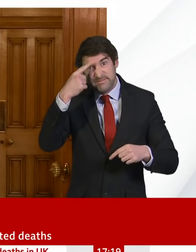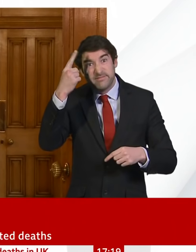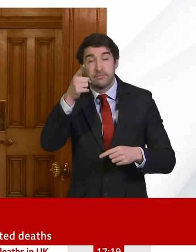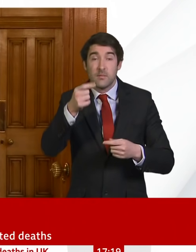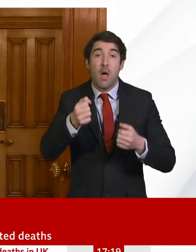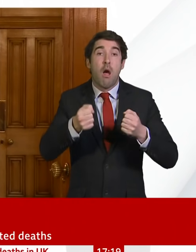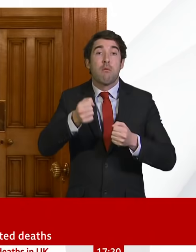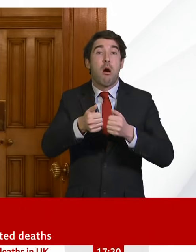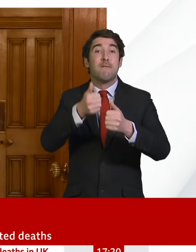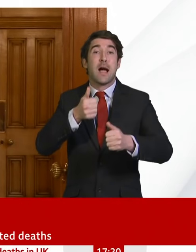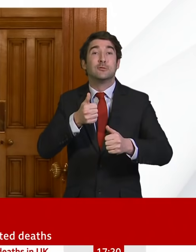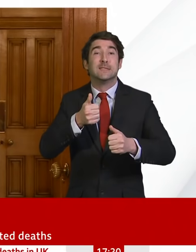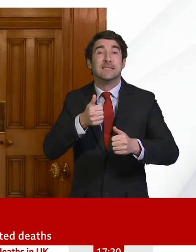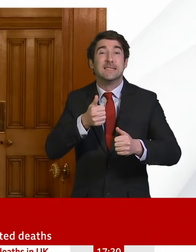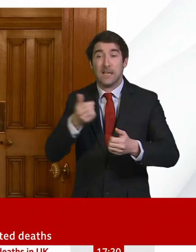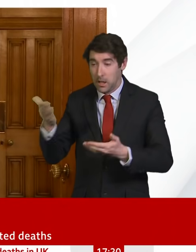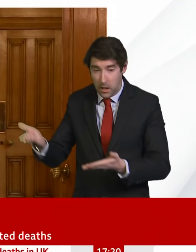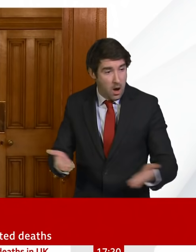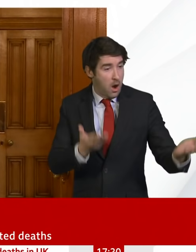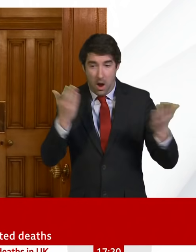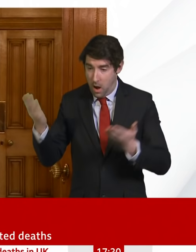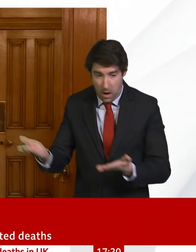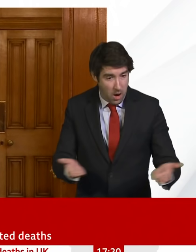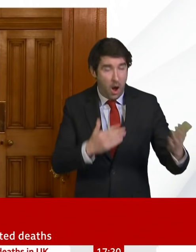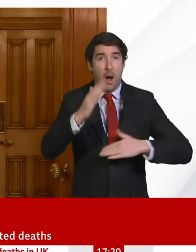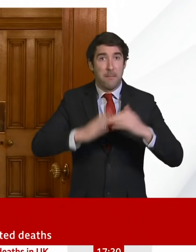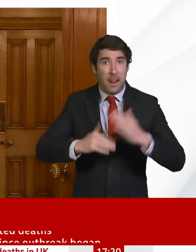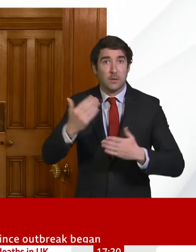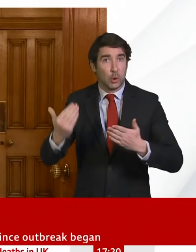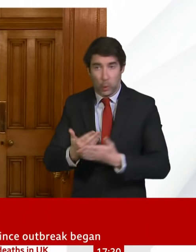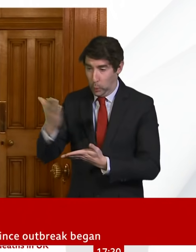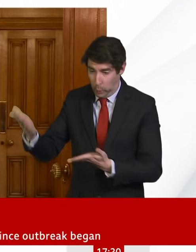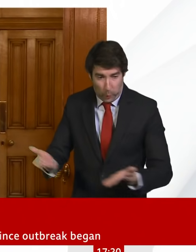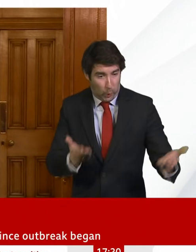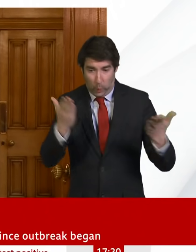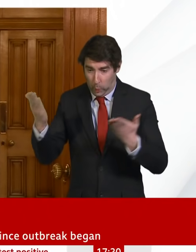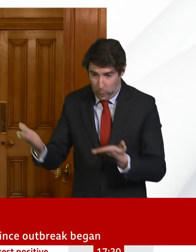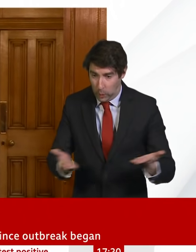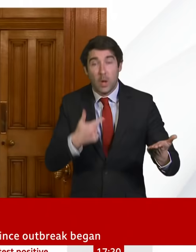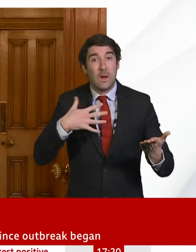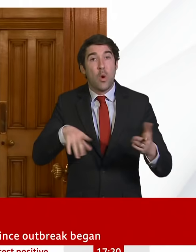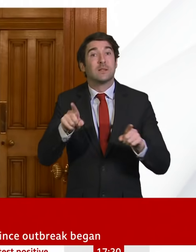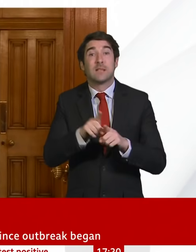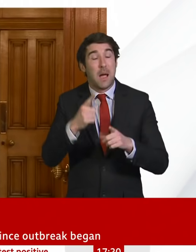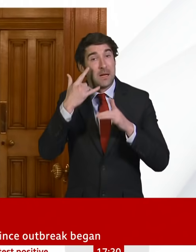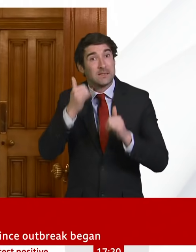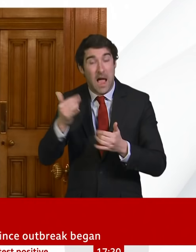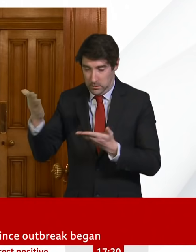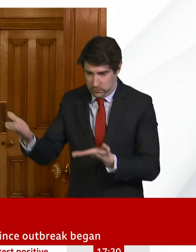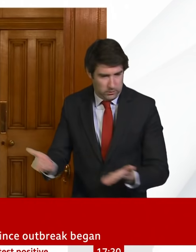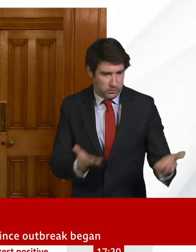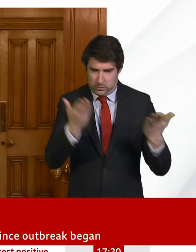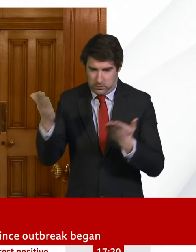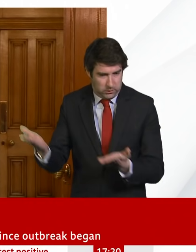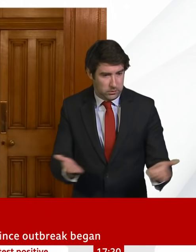So we are trying to do something at huge scale, very fast, but I think as you've heard from Yvonne, we are making progress, we will continue to